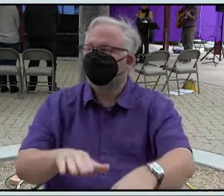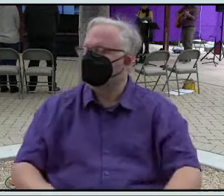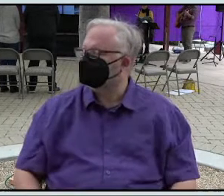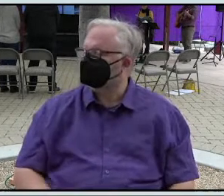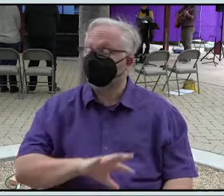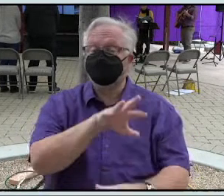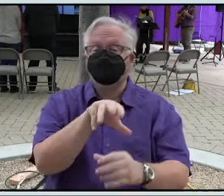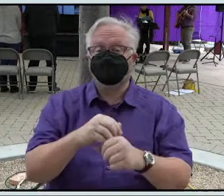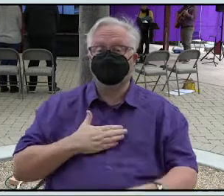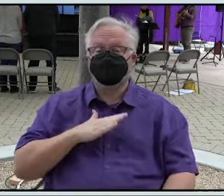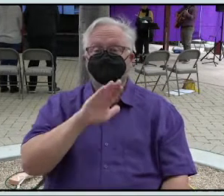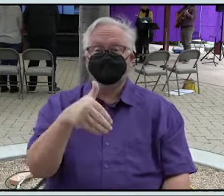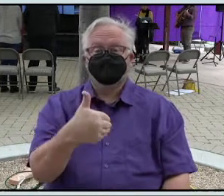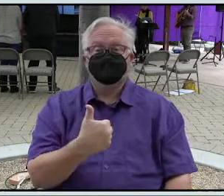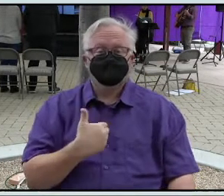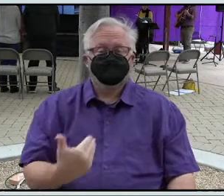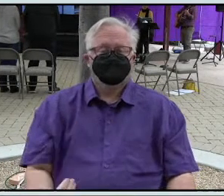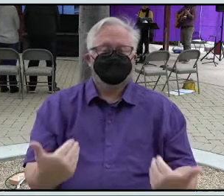soul.